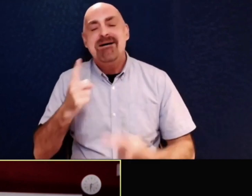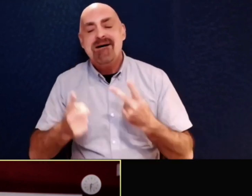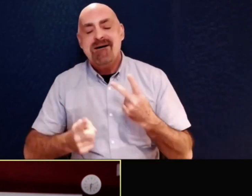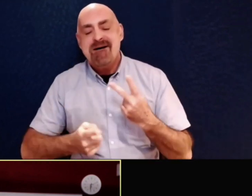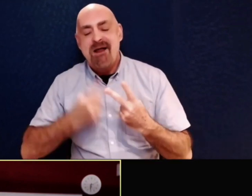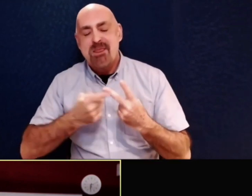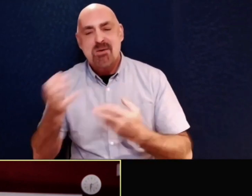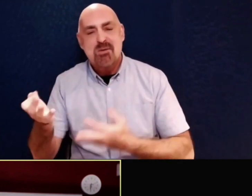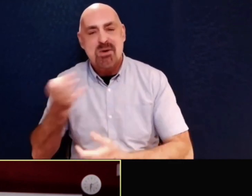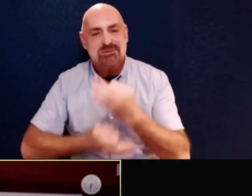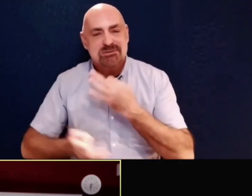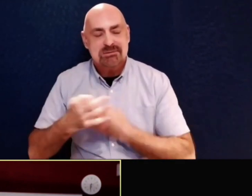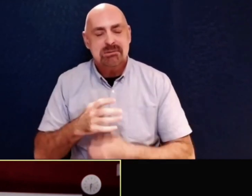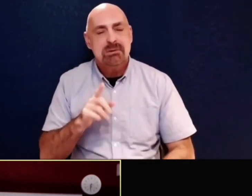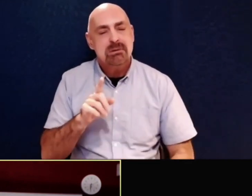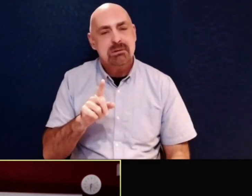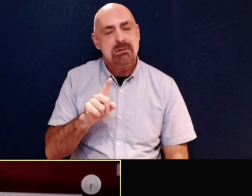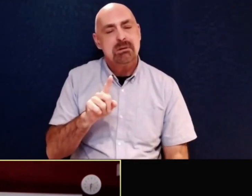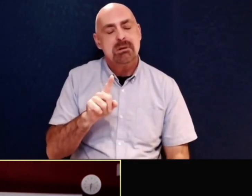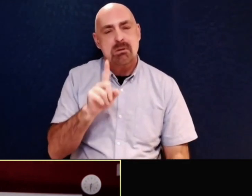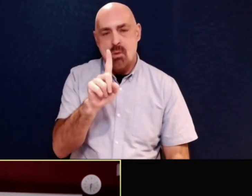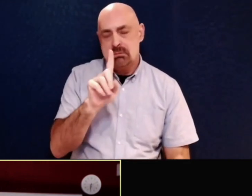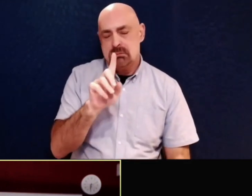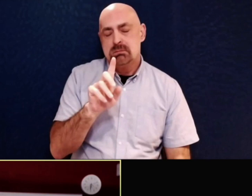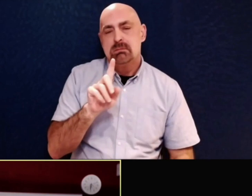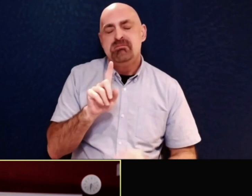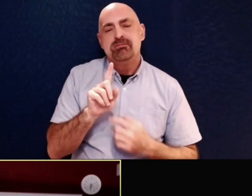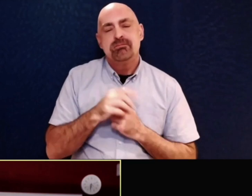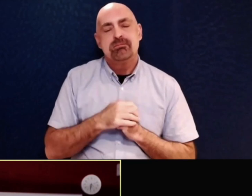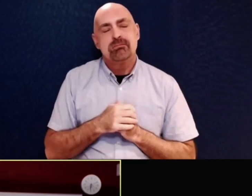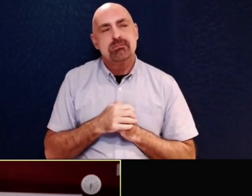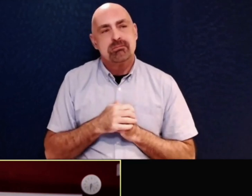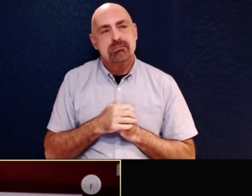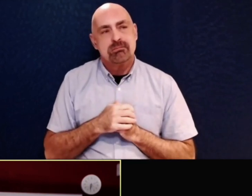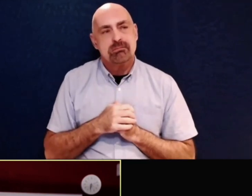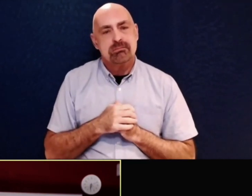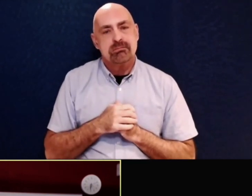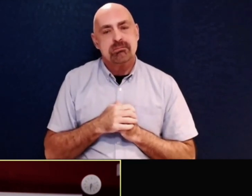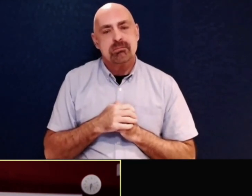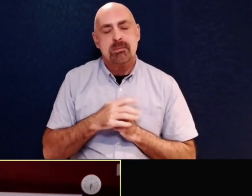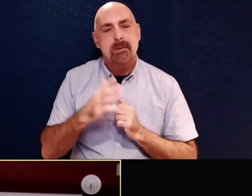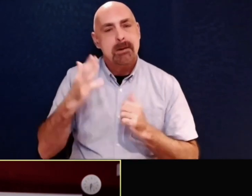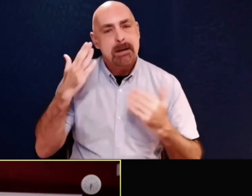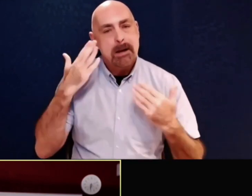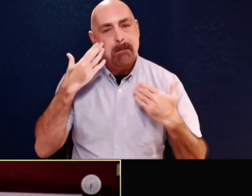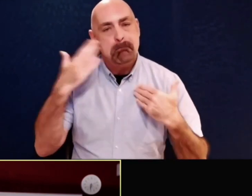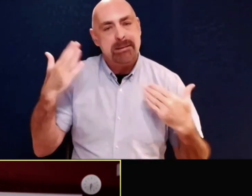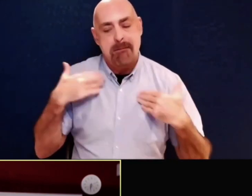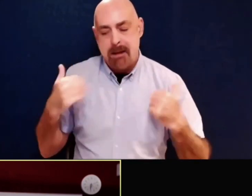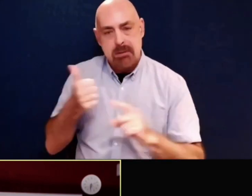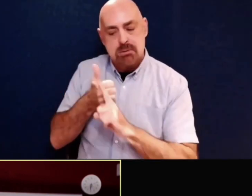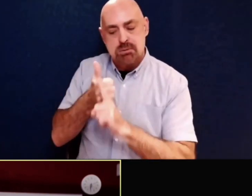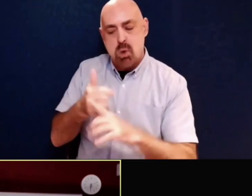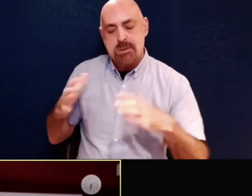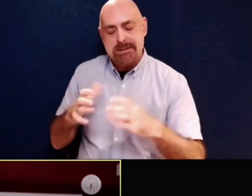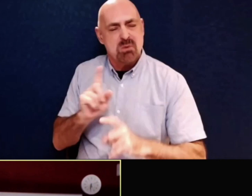stuff. Well, what do you think can be the role of mental health support teams? Should